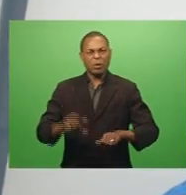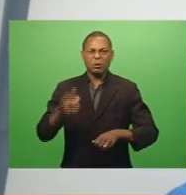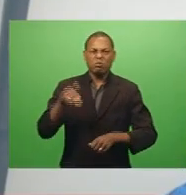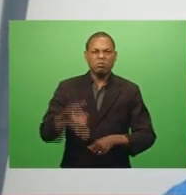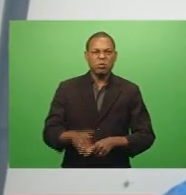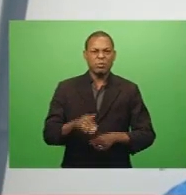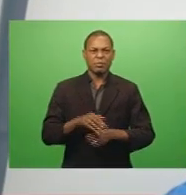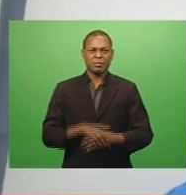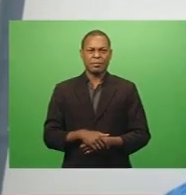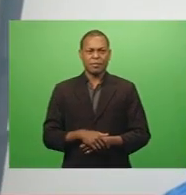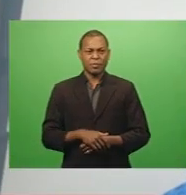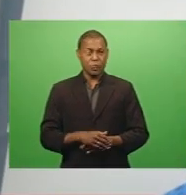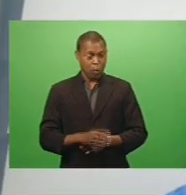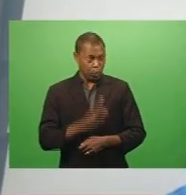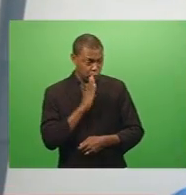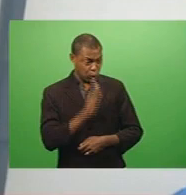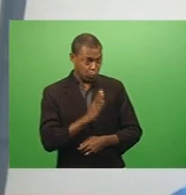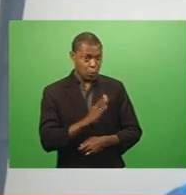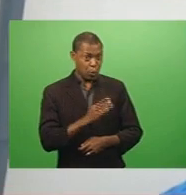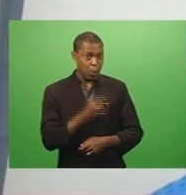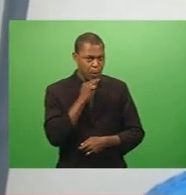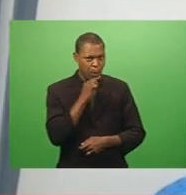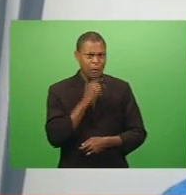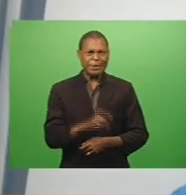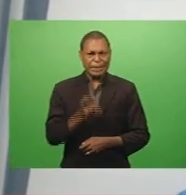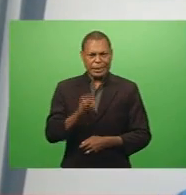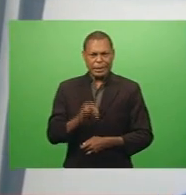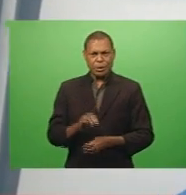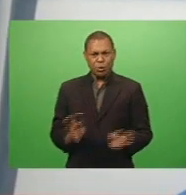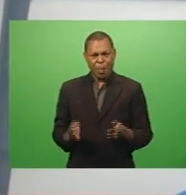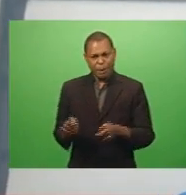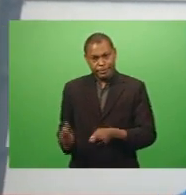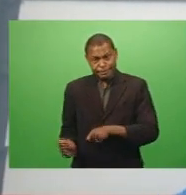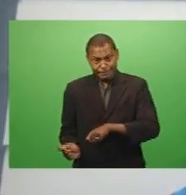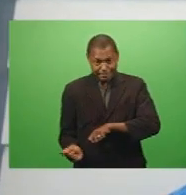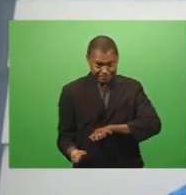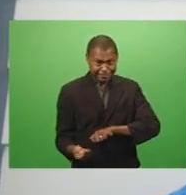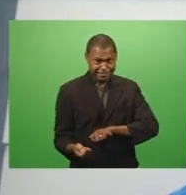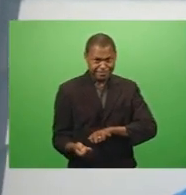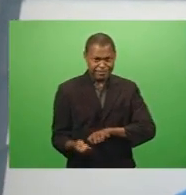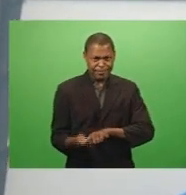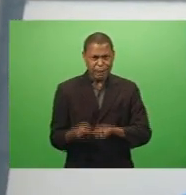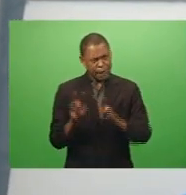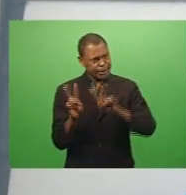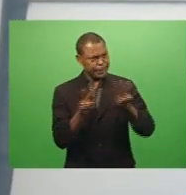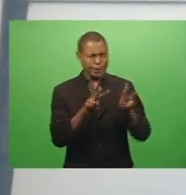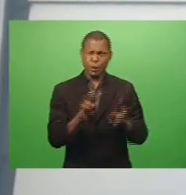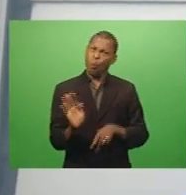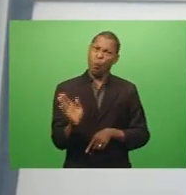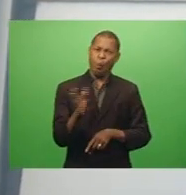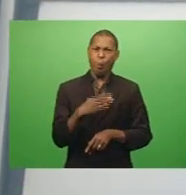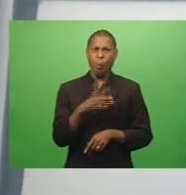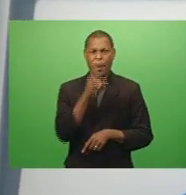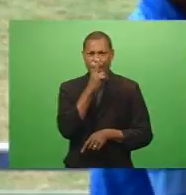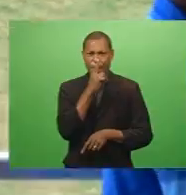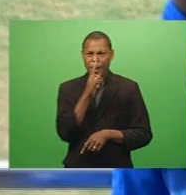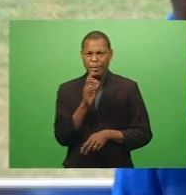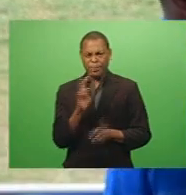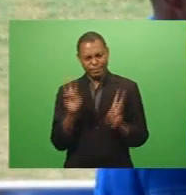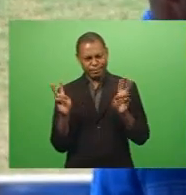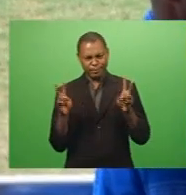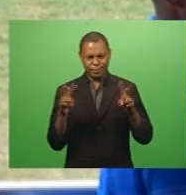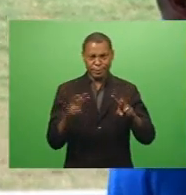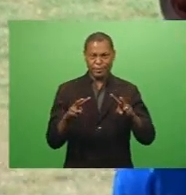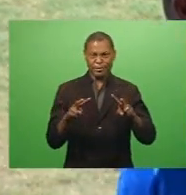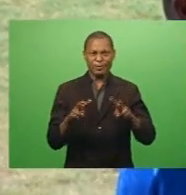told the boys we have to play cricket. See all the spectators outside, they come, they want to see who's